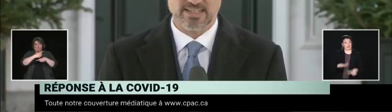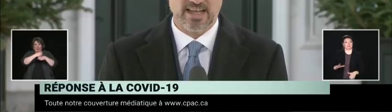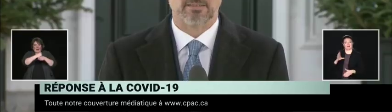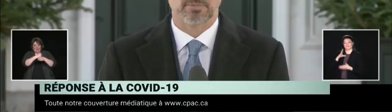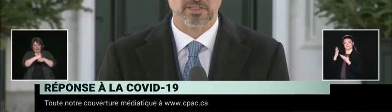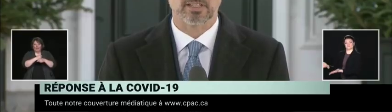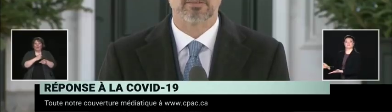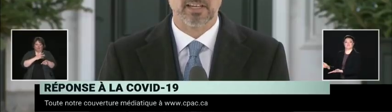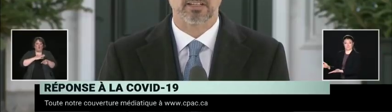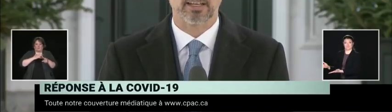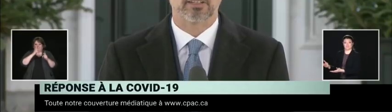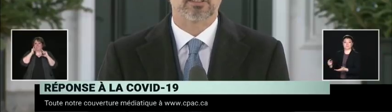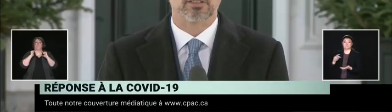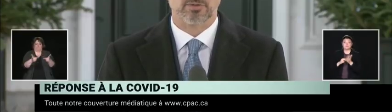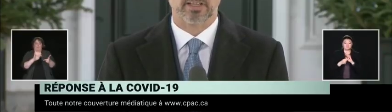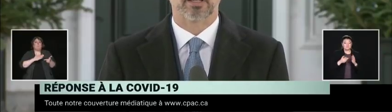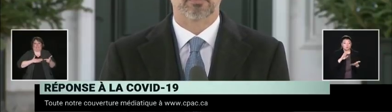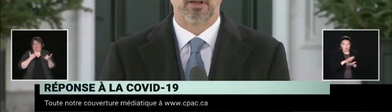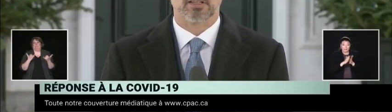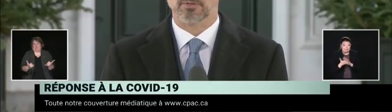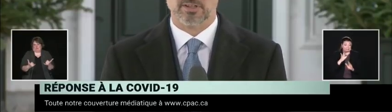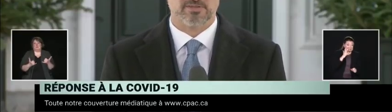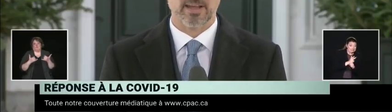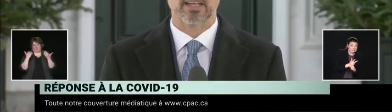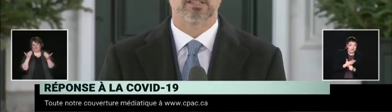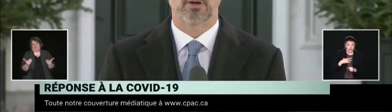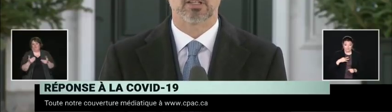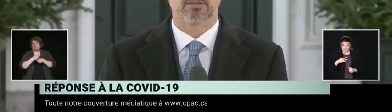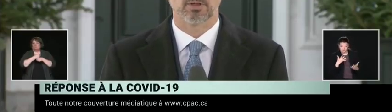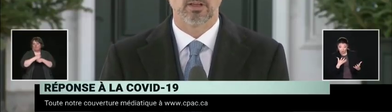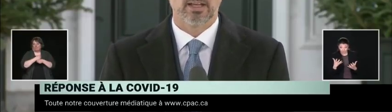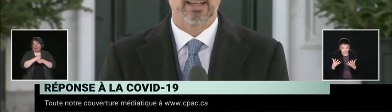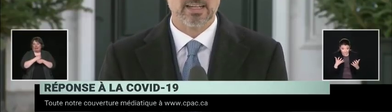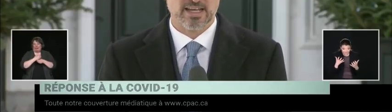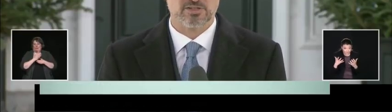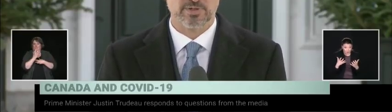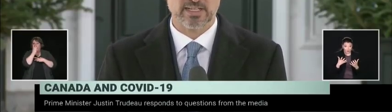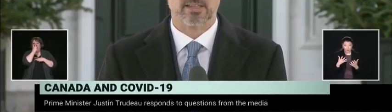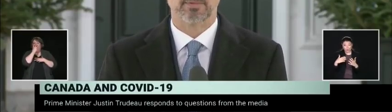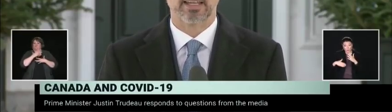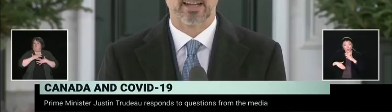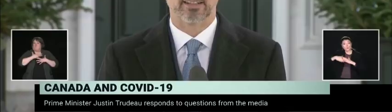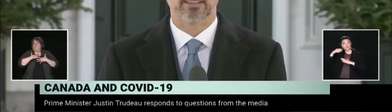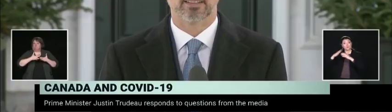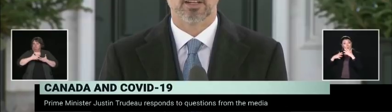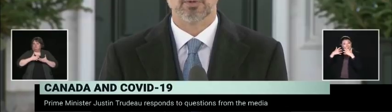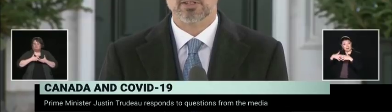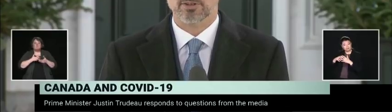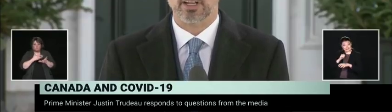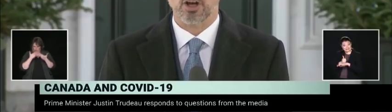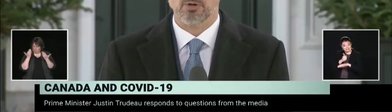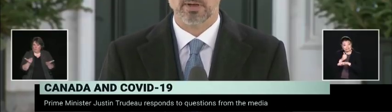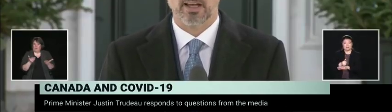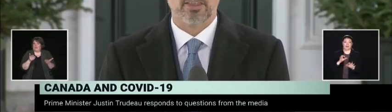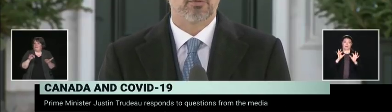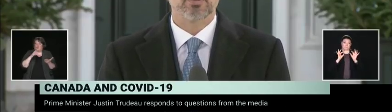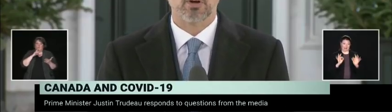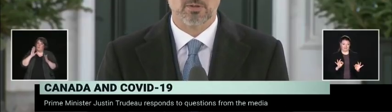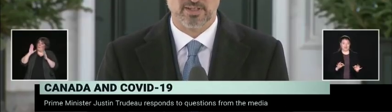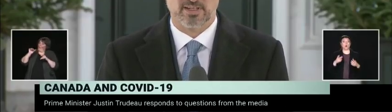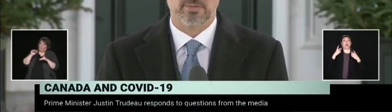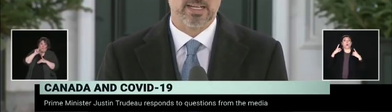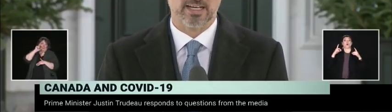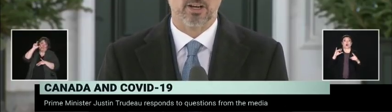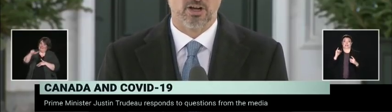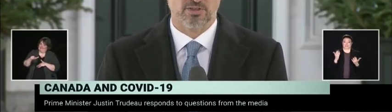and get building ventilators as quickly as possible and as many as possible in case we need them in Canada. We certainly hope that we